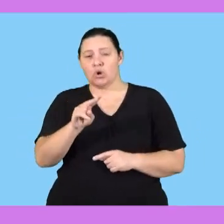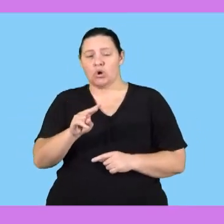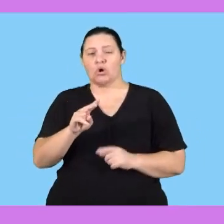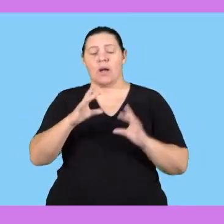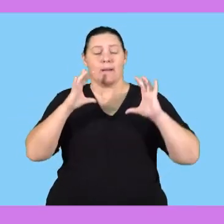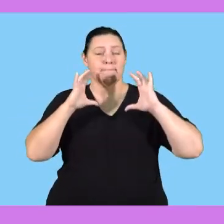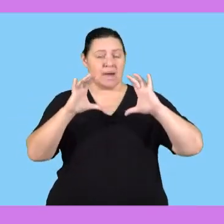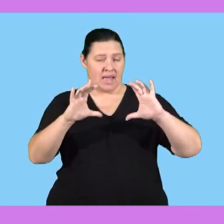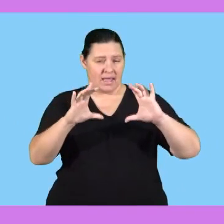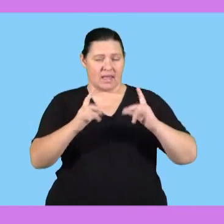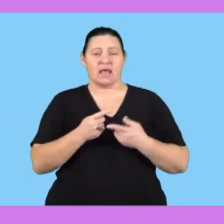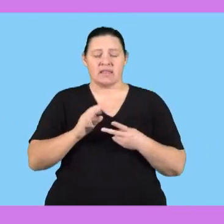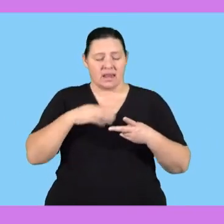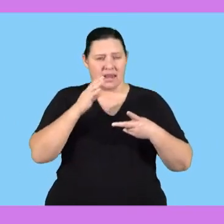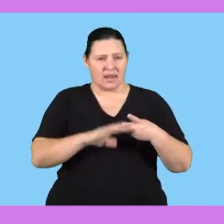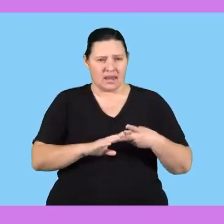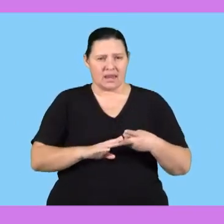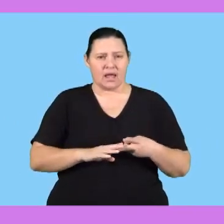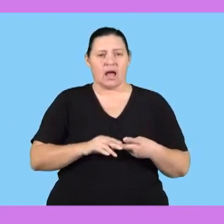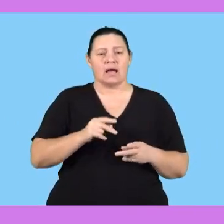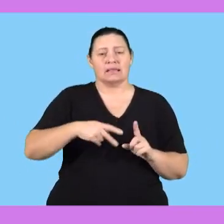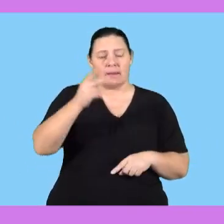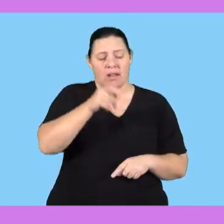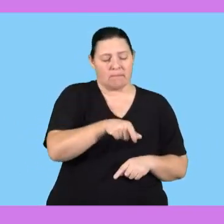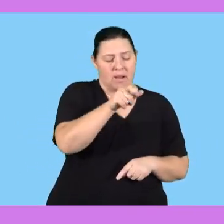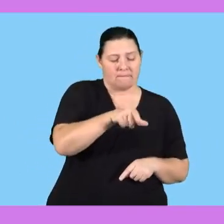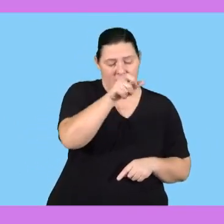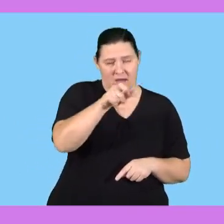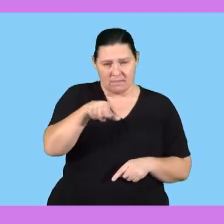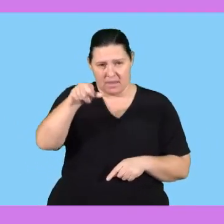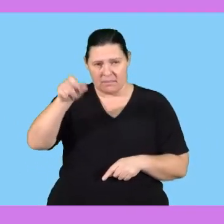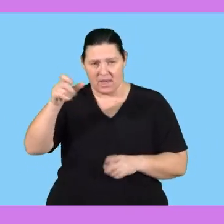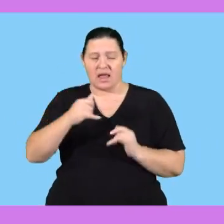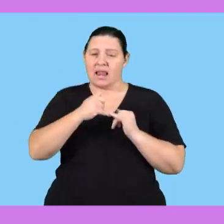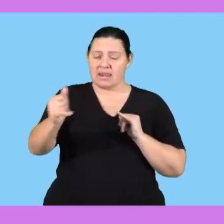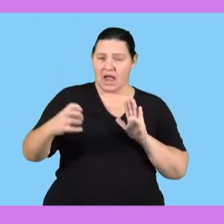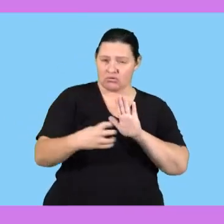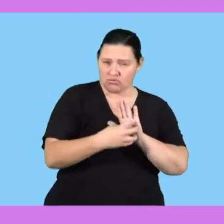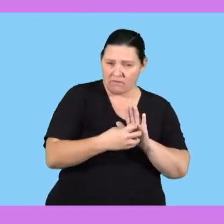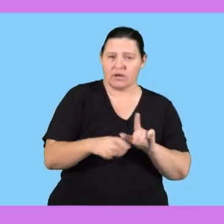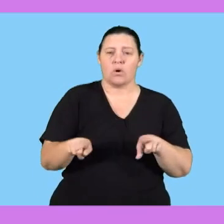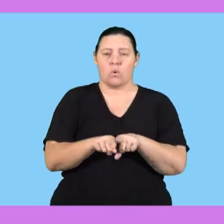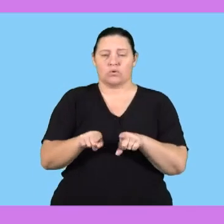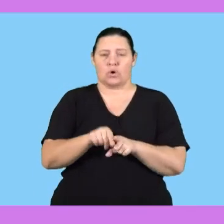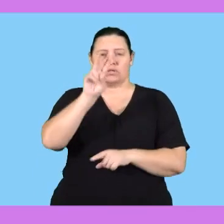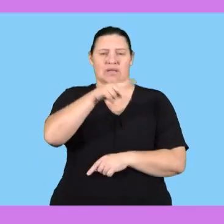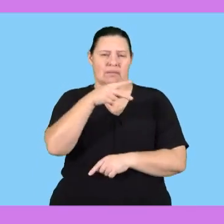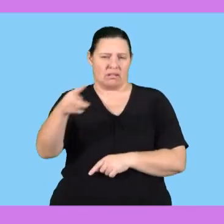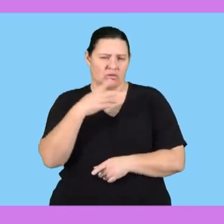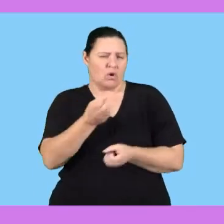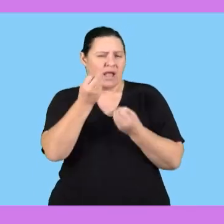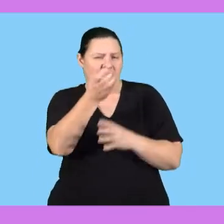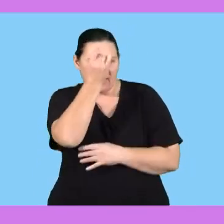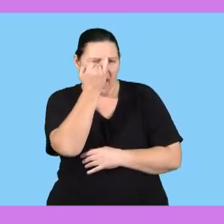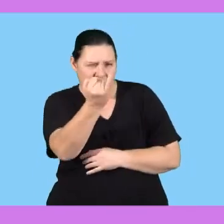look at pie charts. Thereafter we'll focus on double bar graphs, then line graphs, and then we'll also look at tables, just